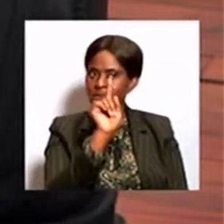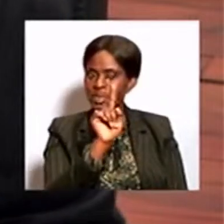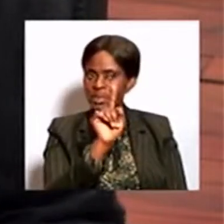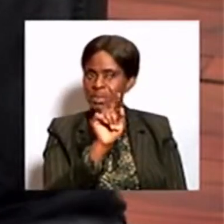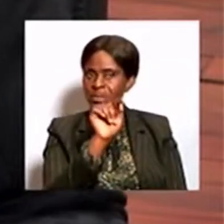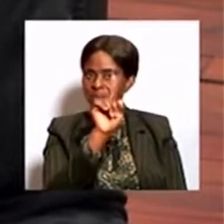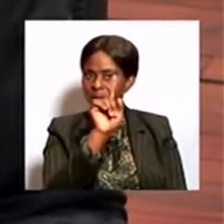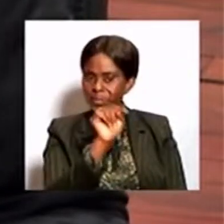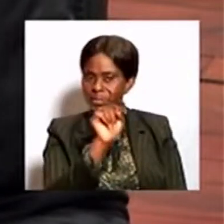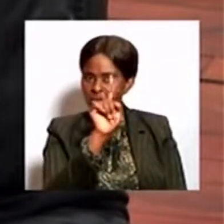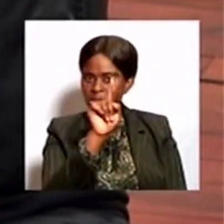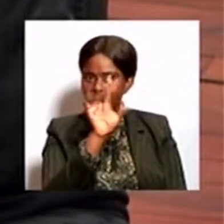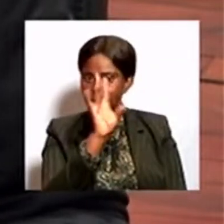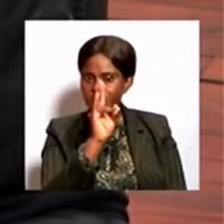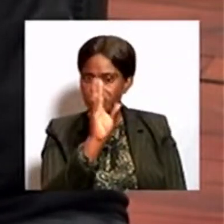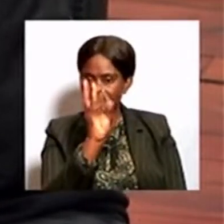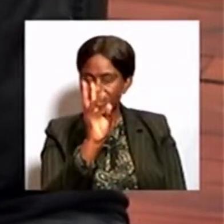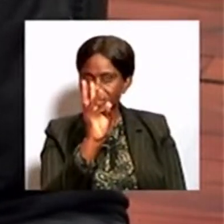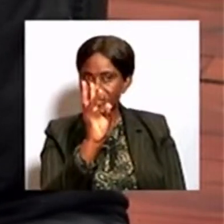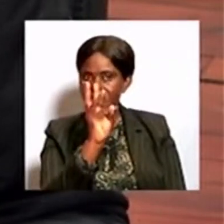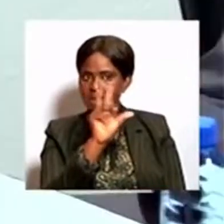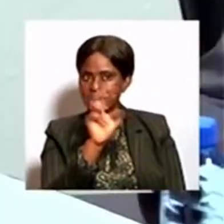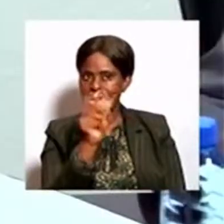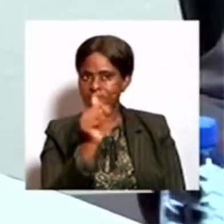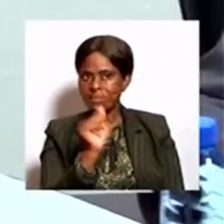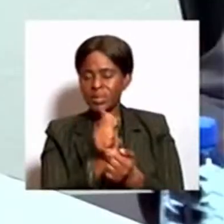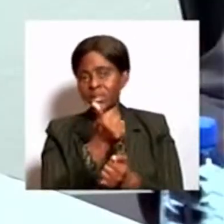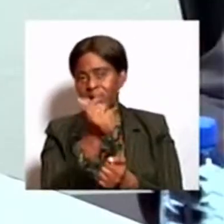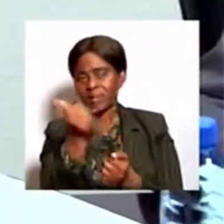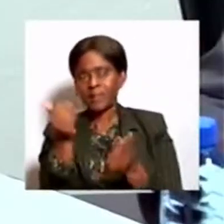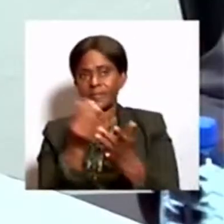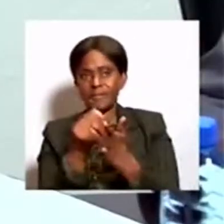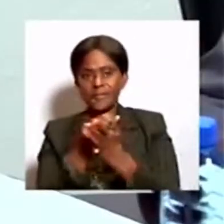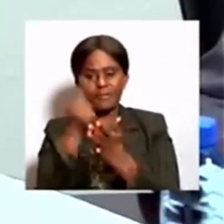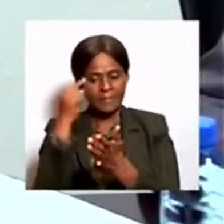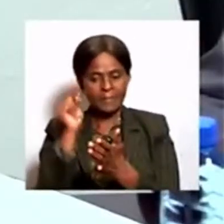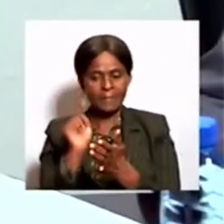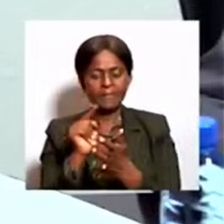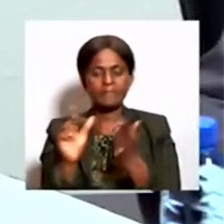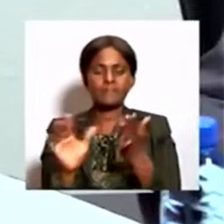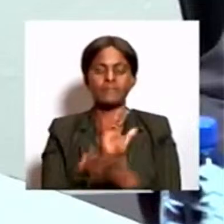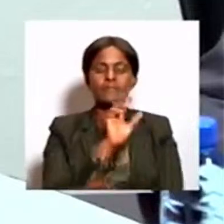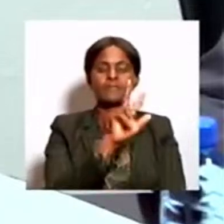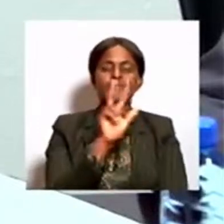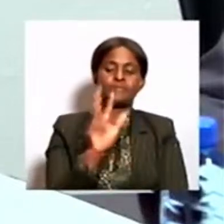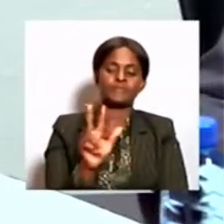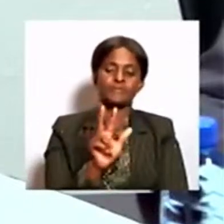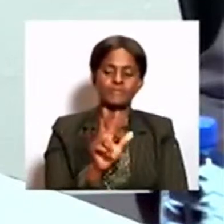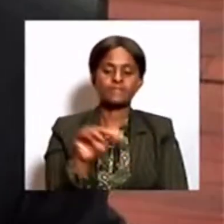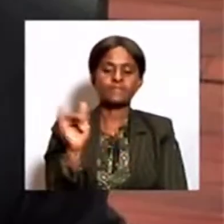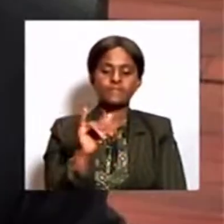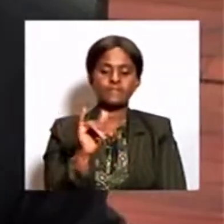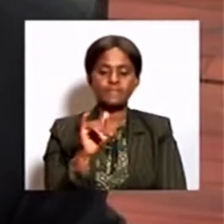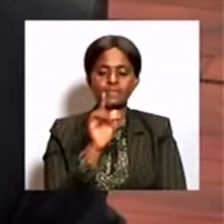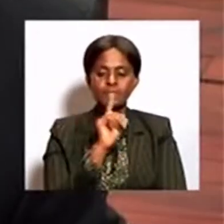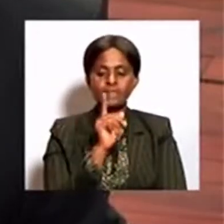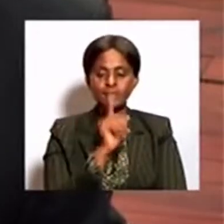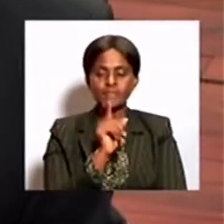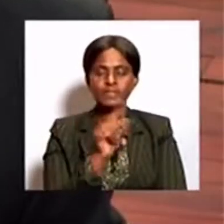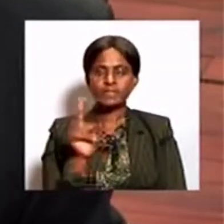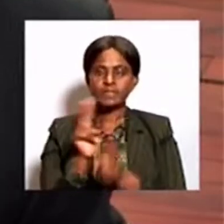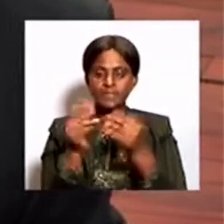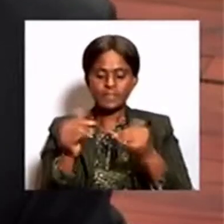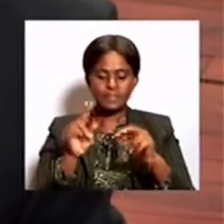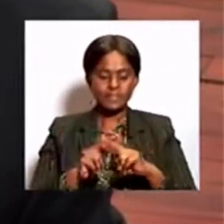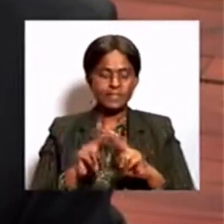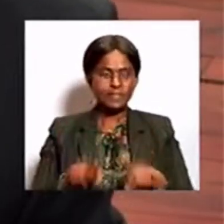1.176 300 when you look at unaccounted for on page 33. 33, yes. Yes. So,